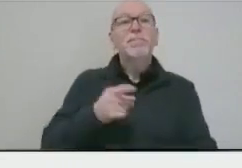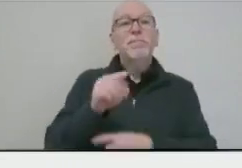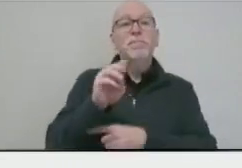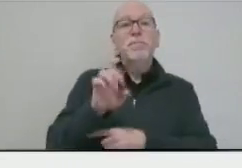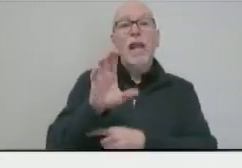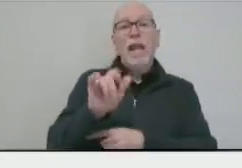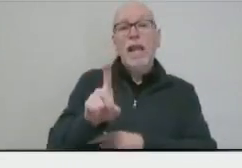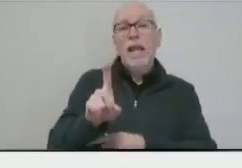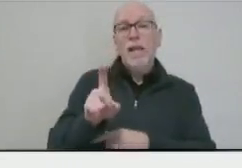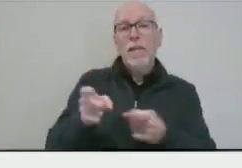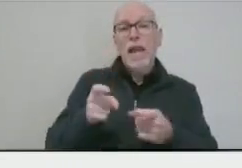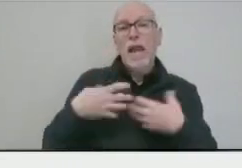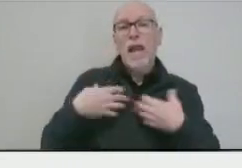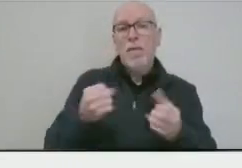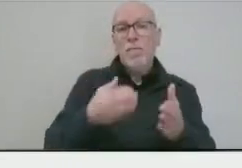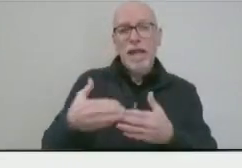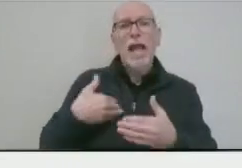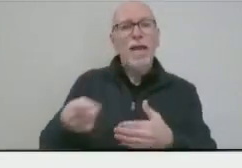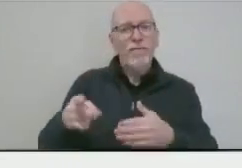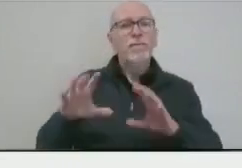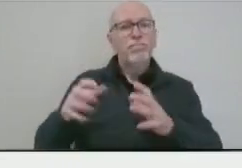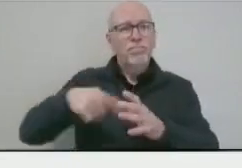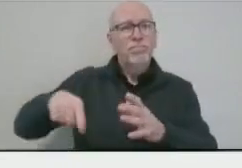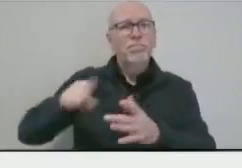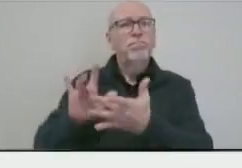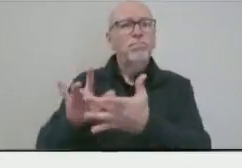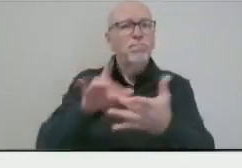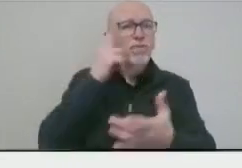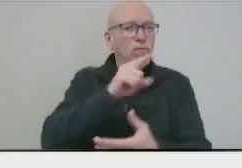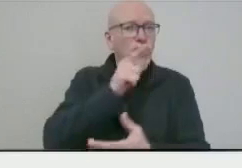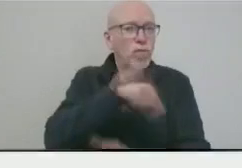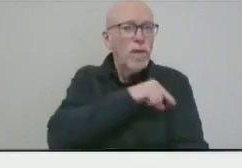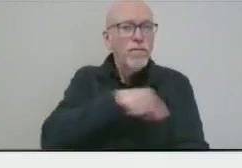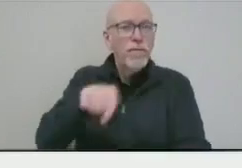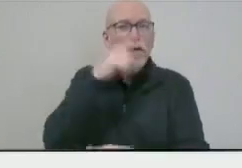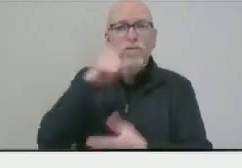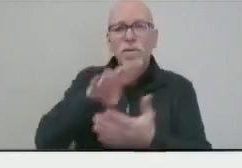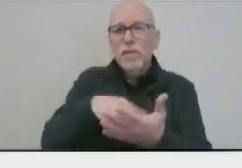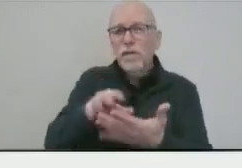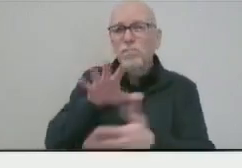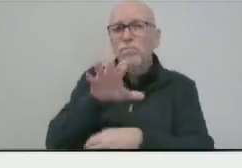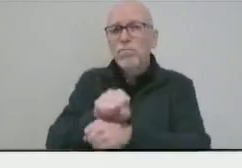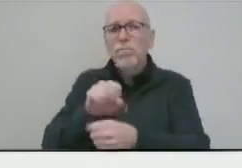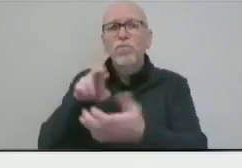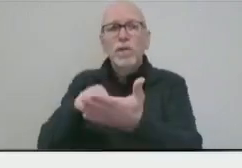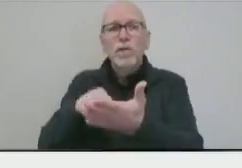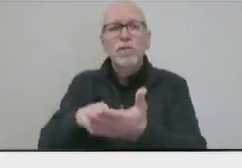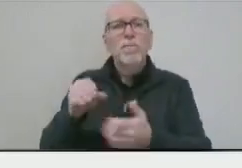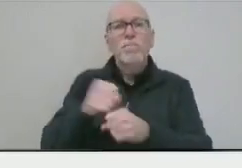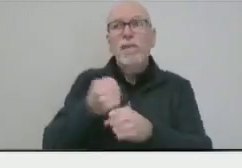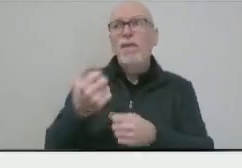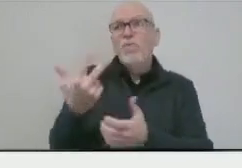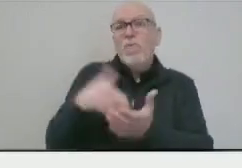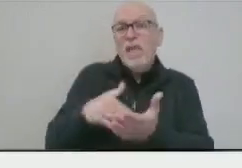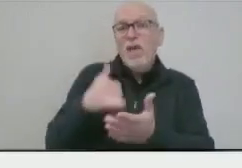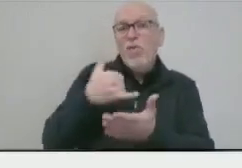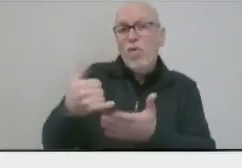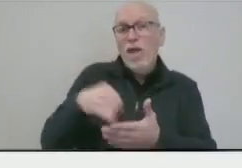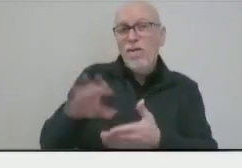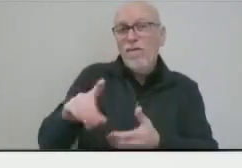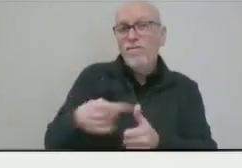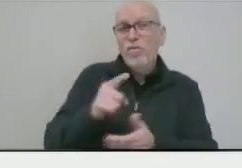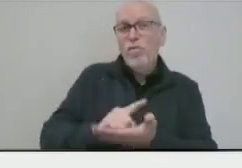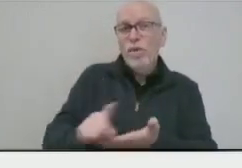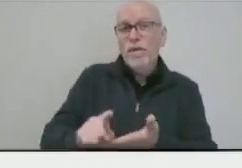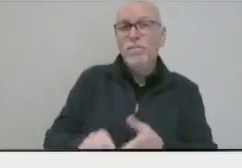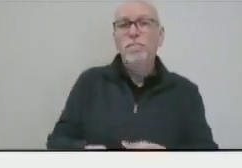have team members who are reaching out to eligible members for support in scheduling and registration, making over 3,000 calls in their very first week. For those